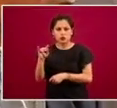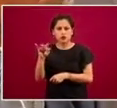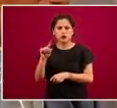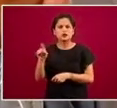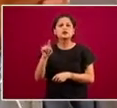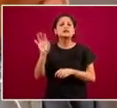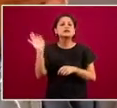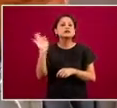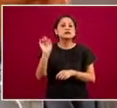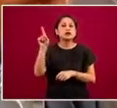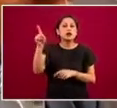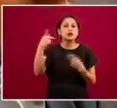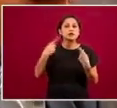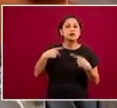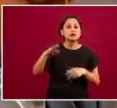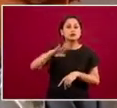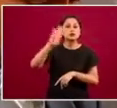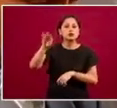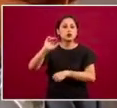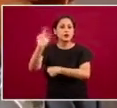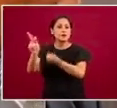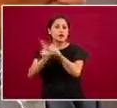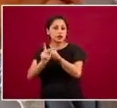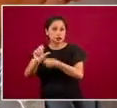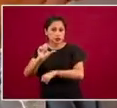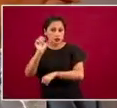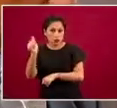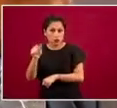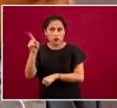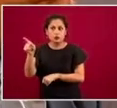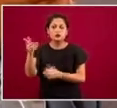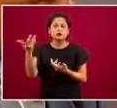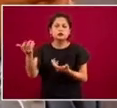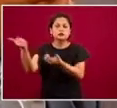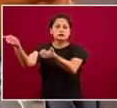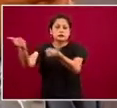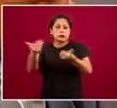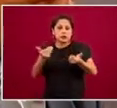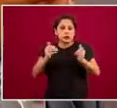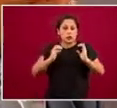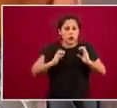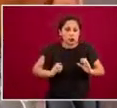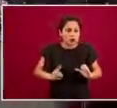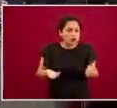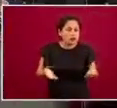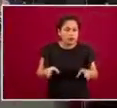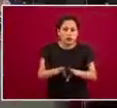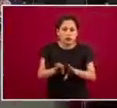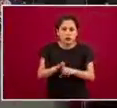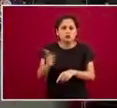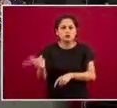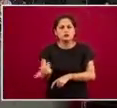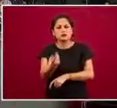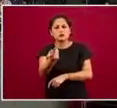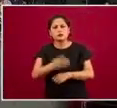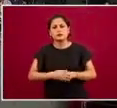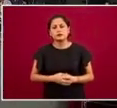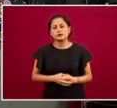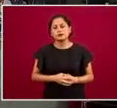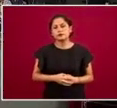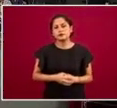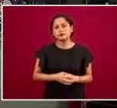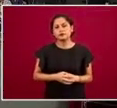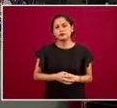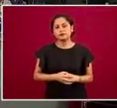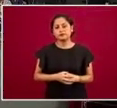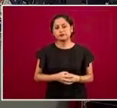that have died. Also, do we have any protocols to repatriate, to retrieve the bodies to the